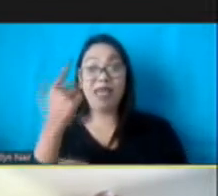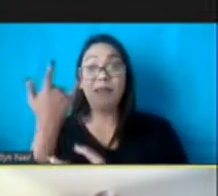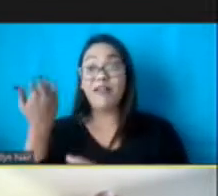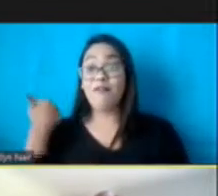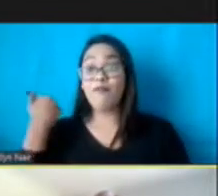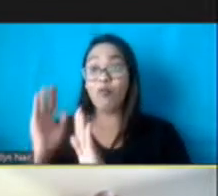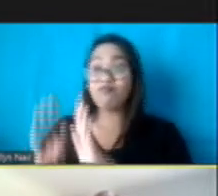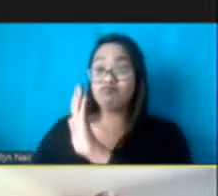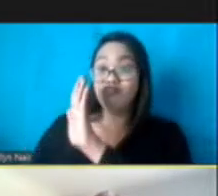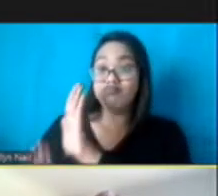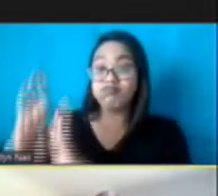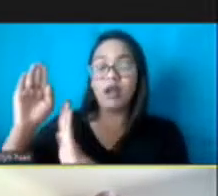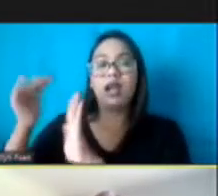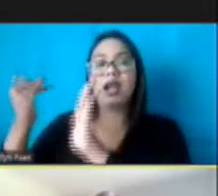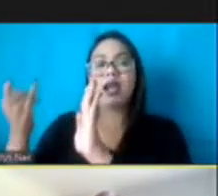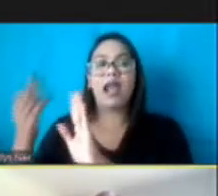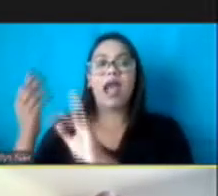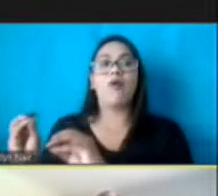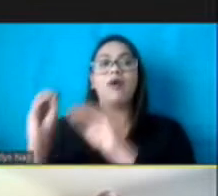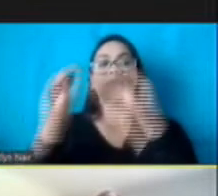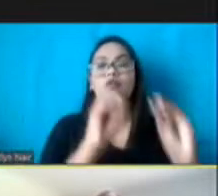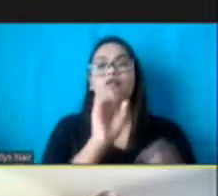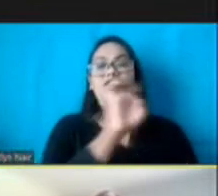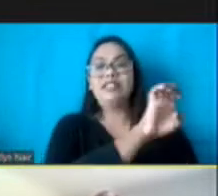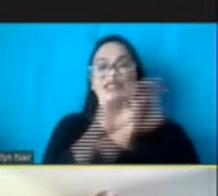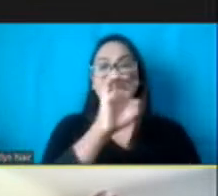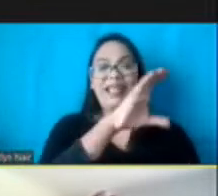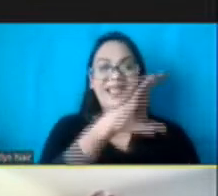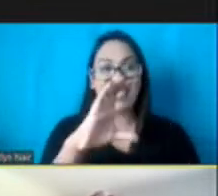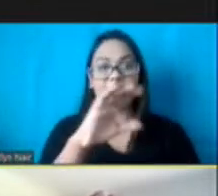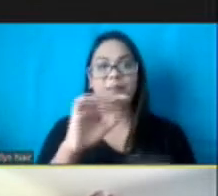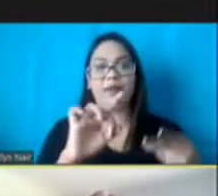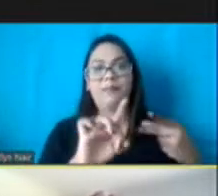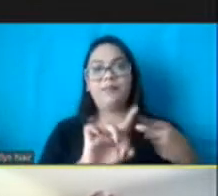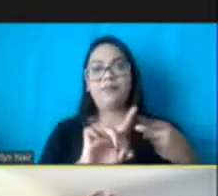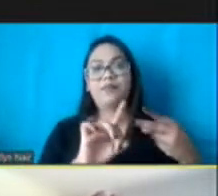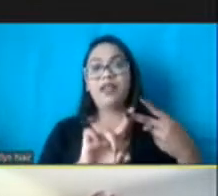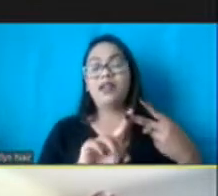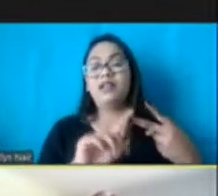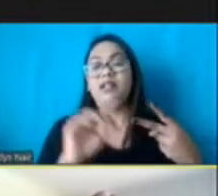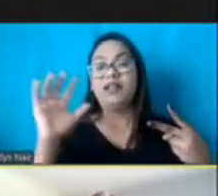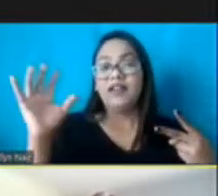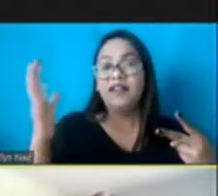with Eastern Cape approaching the peak that they saw in the 3rd wave.